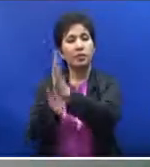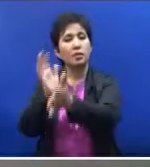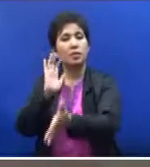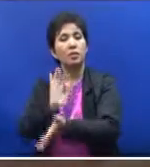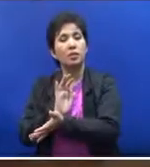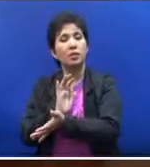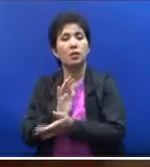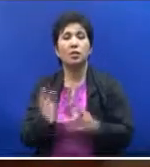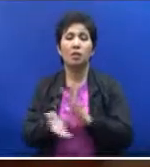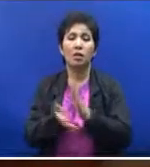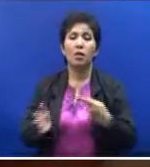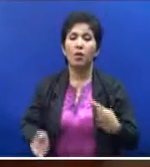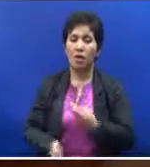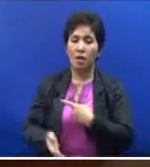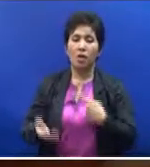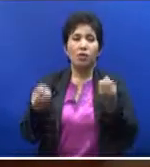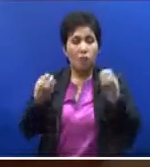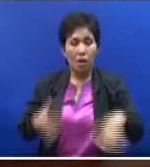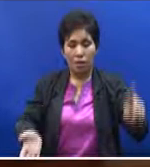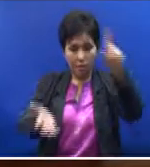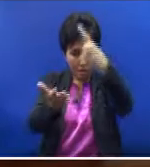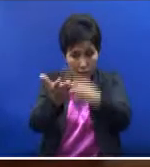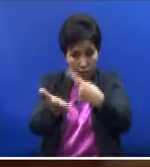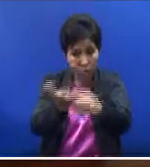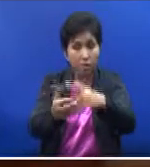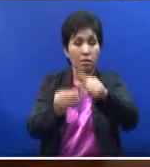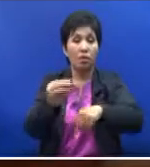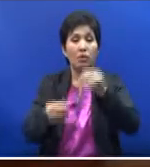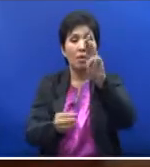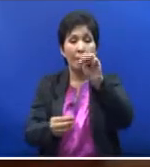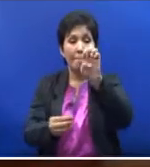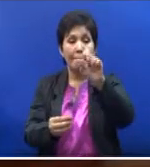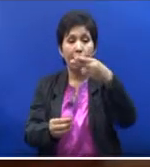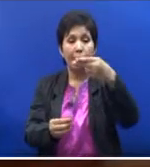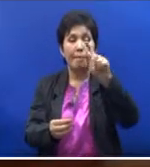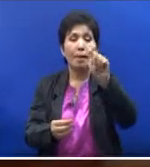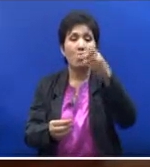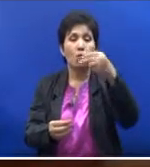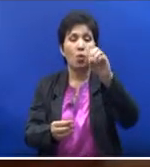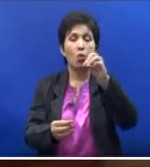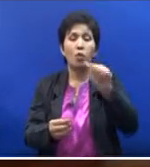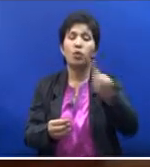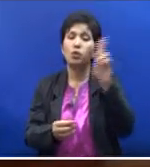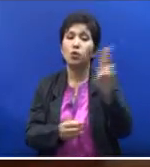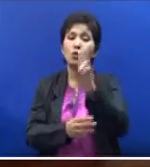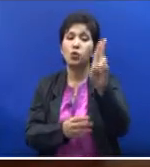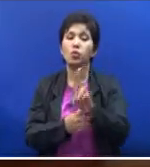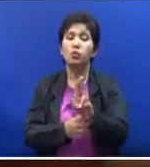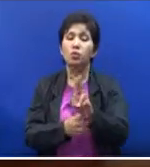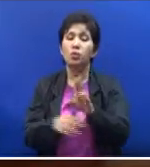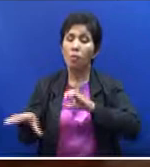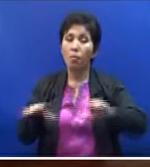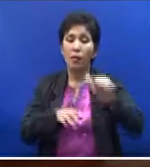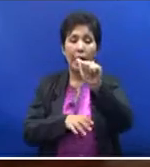so we have discussed about the methodology that been used, okay, in order to